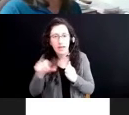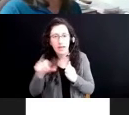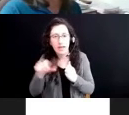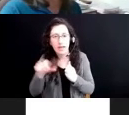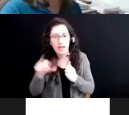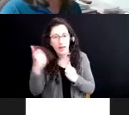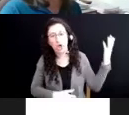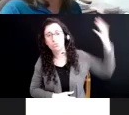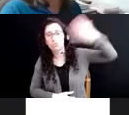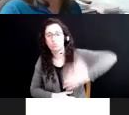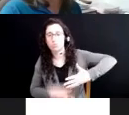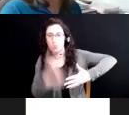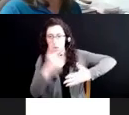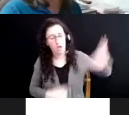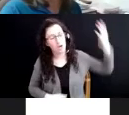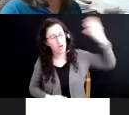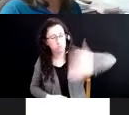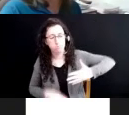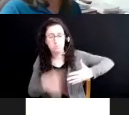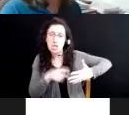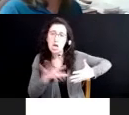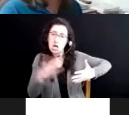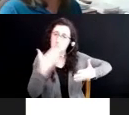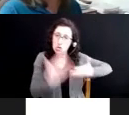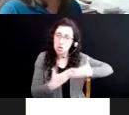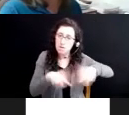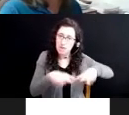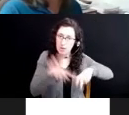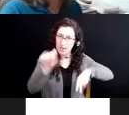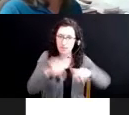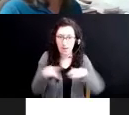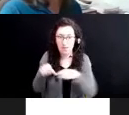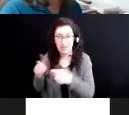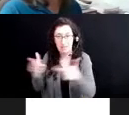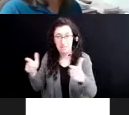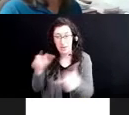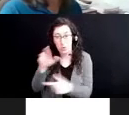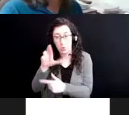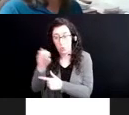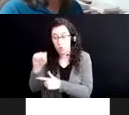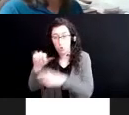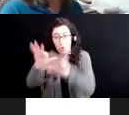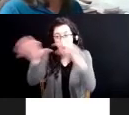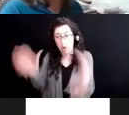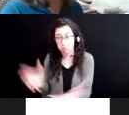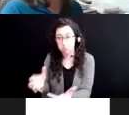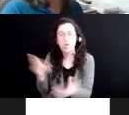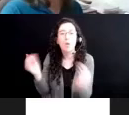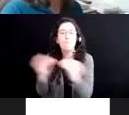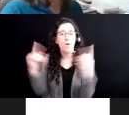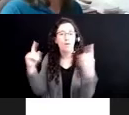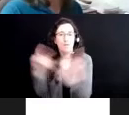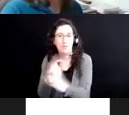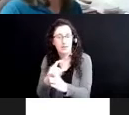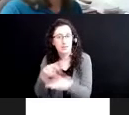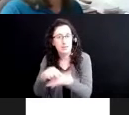single tree that was put in, single log. Still valuable, but the root wad was more complex,